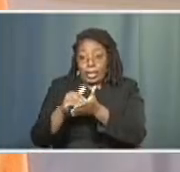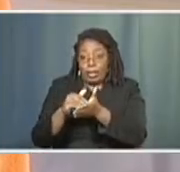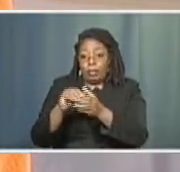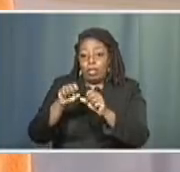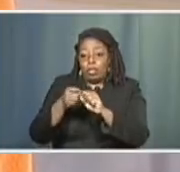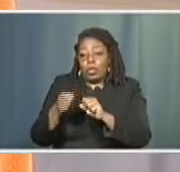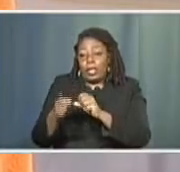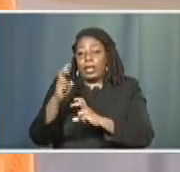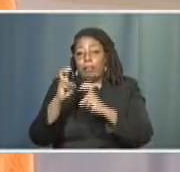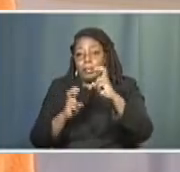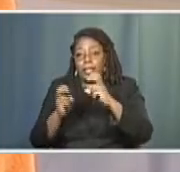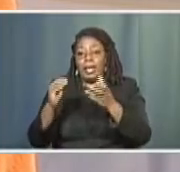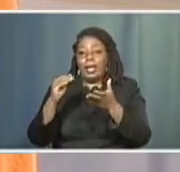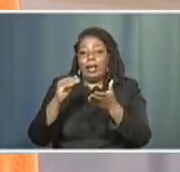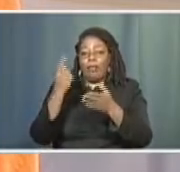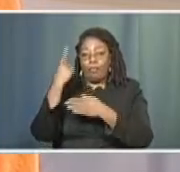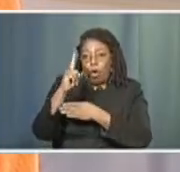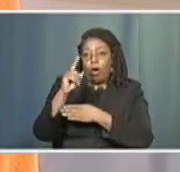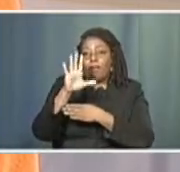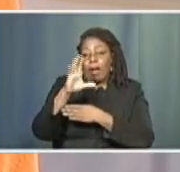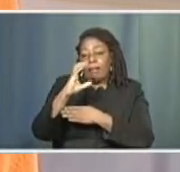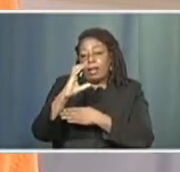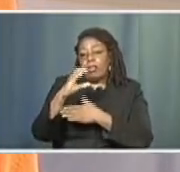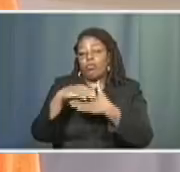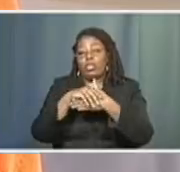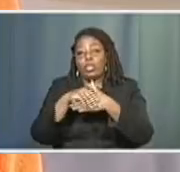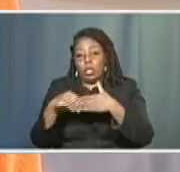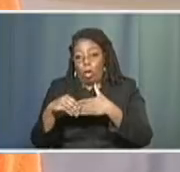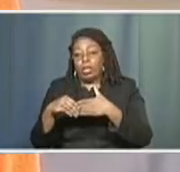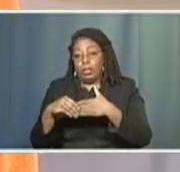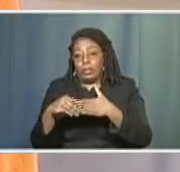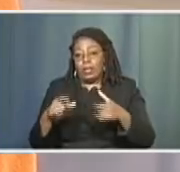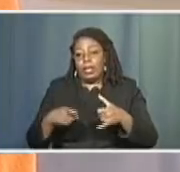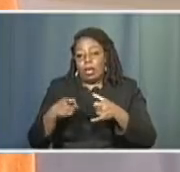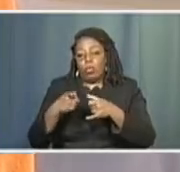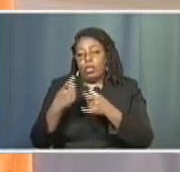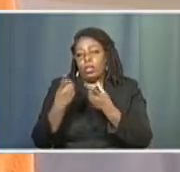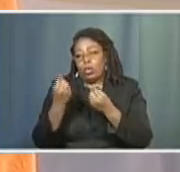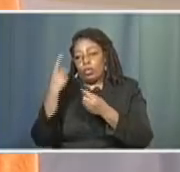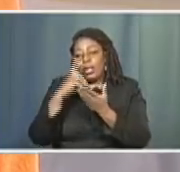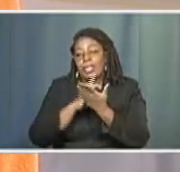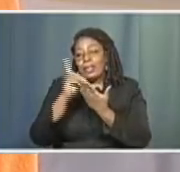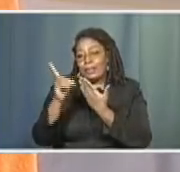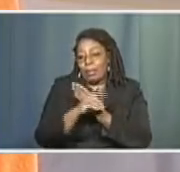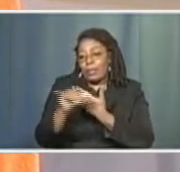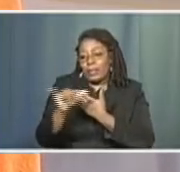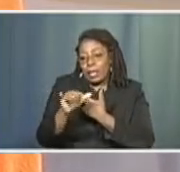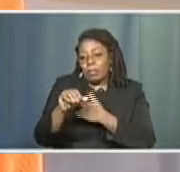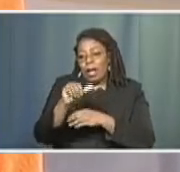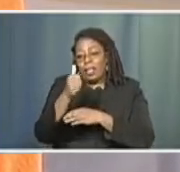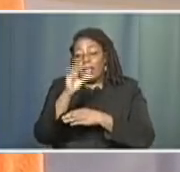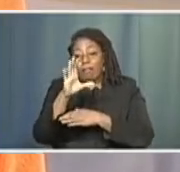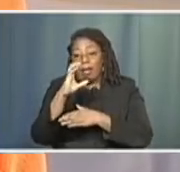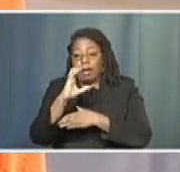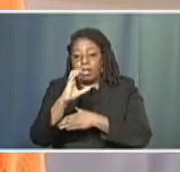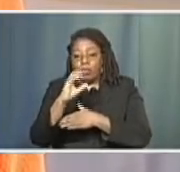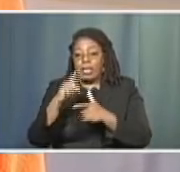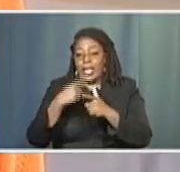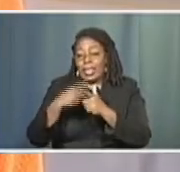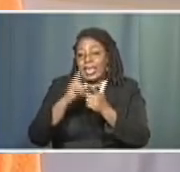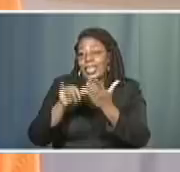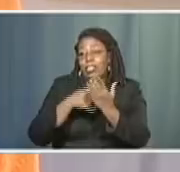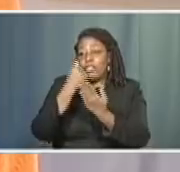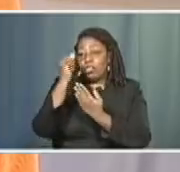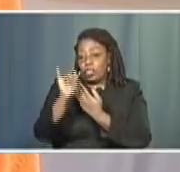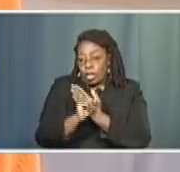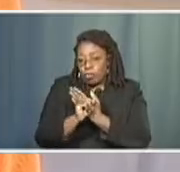they can compete for the $500 cash prize. We will do in December, we'll do the same thing, another $500, and in January, we're going